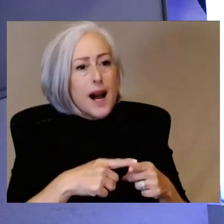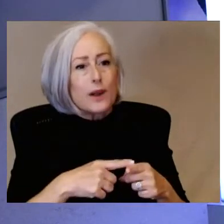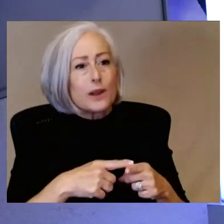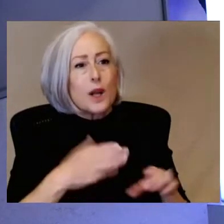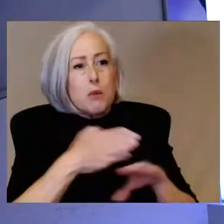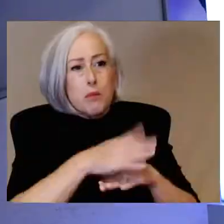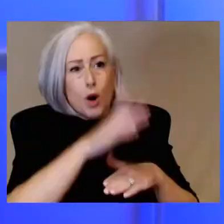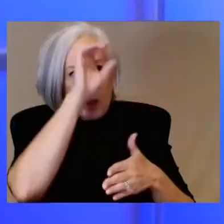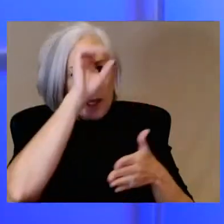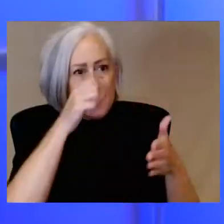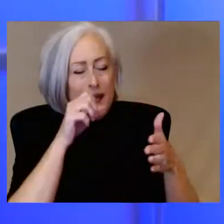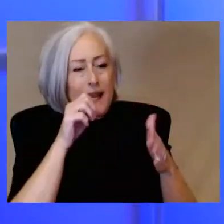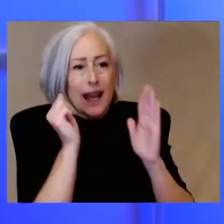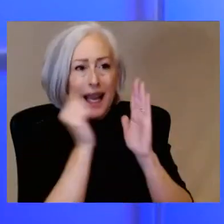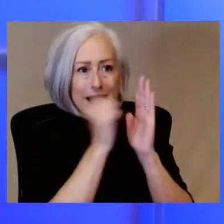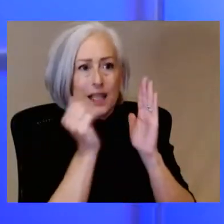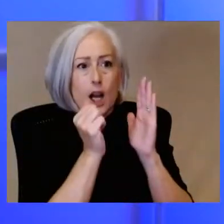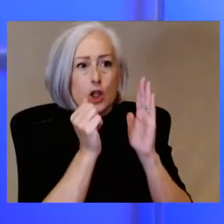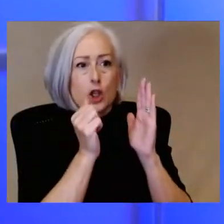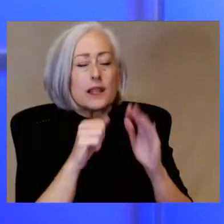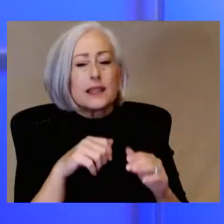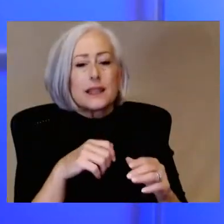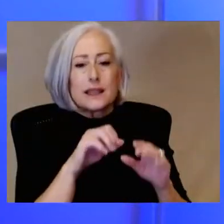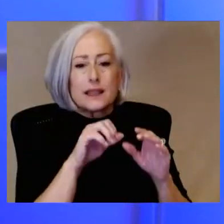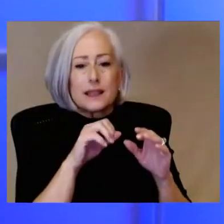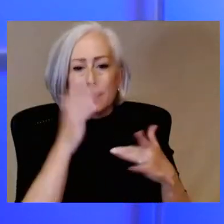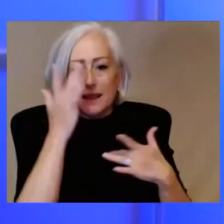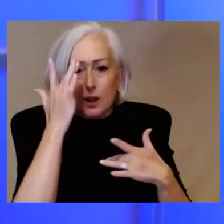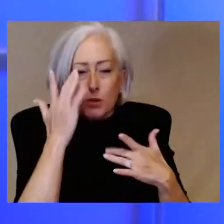cetera? Maybe. It's sort of the level of